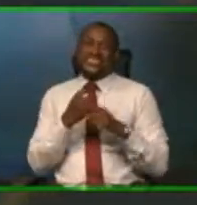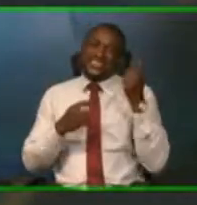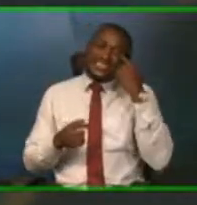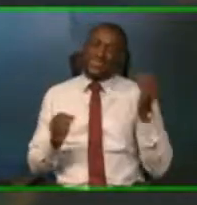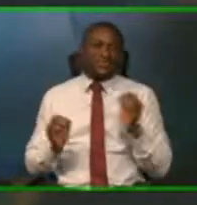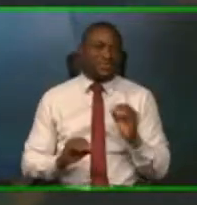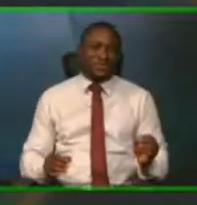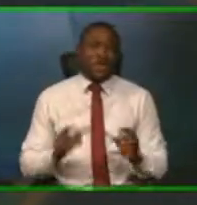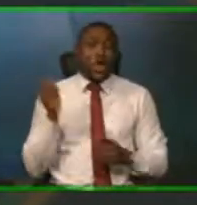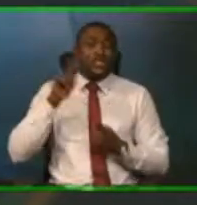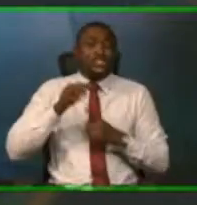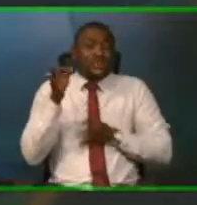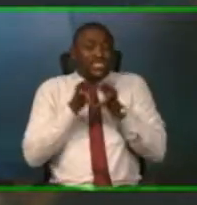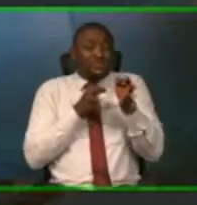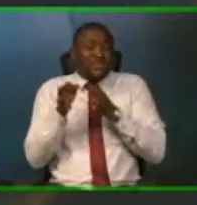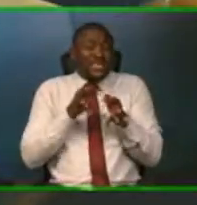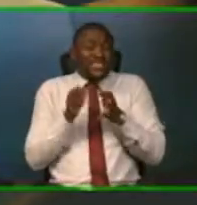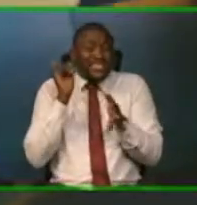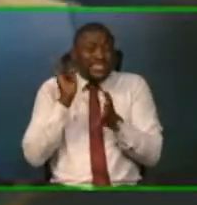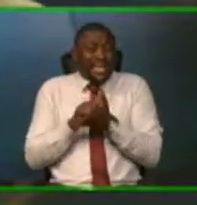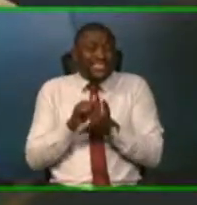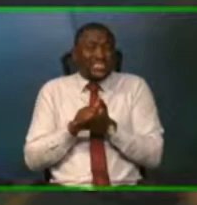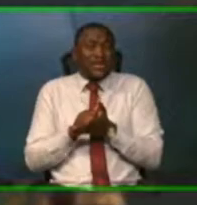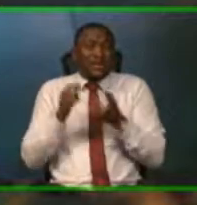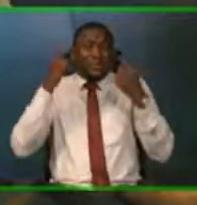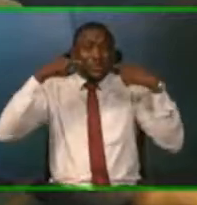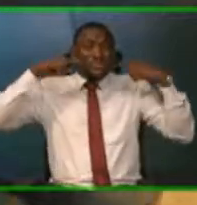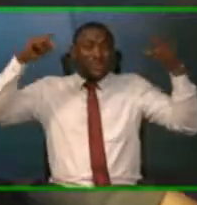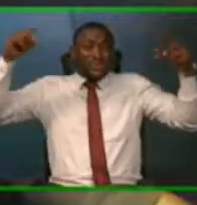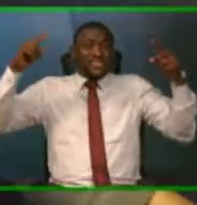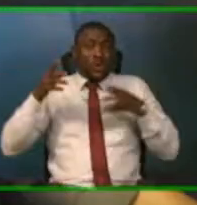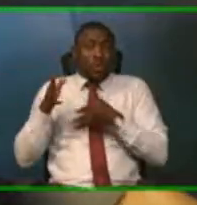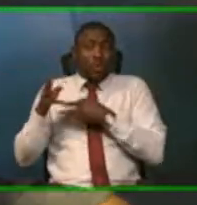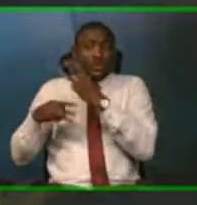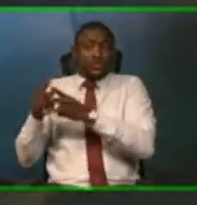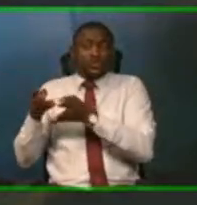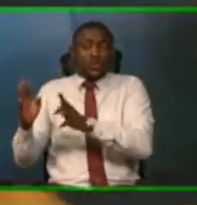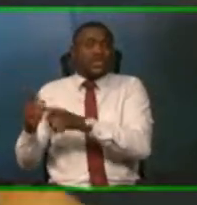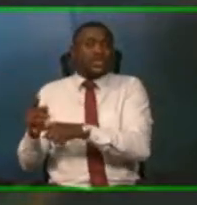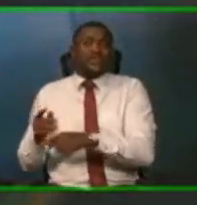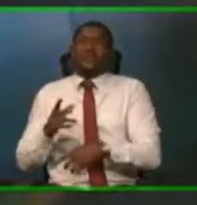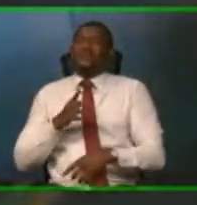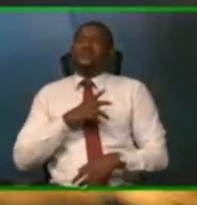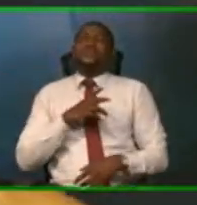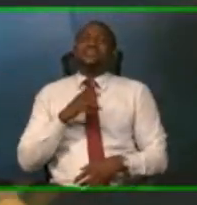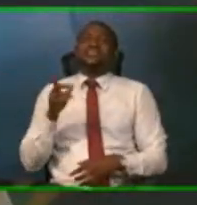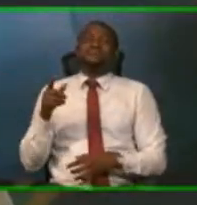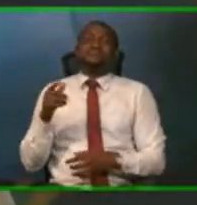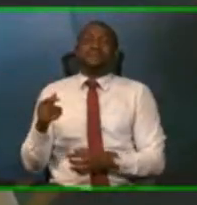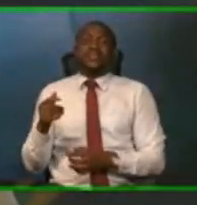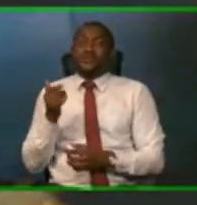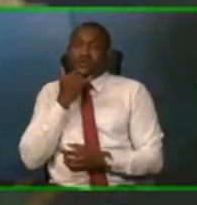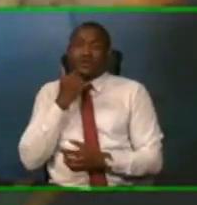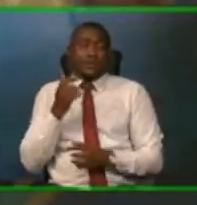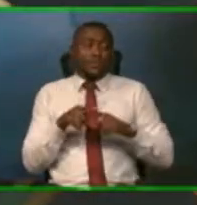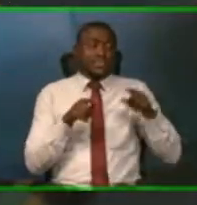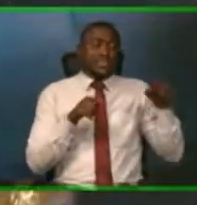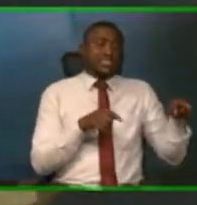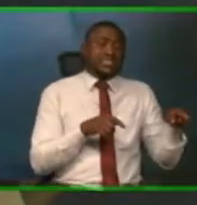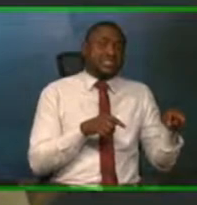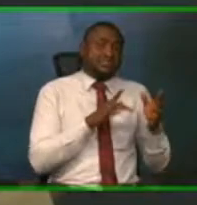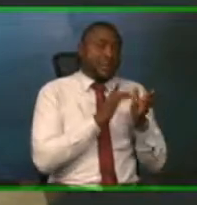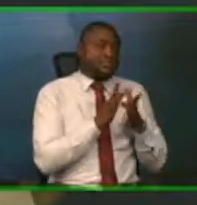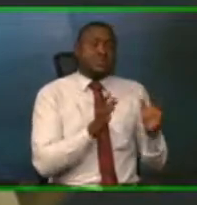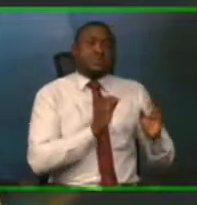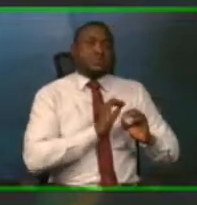until we explain the side effect of prospering the world's way, there is no obvious side effect, except we check from the